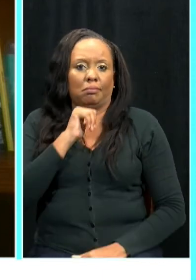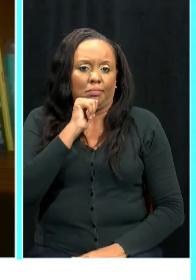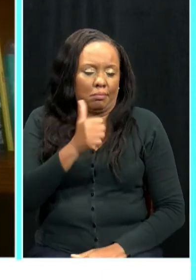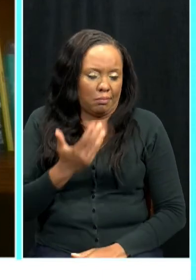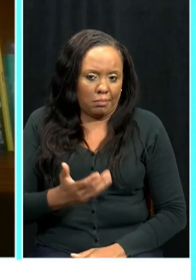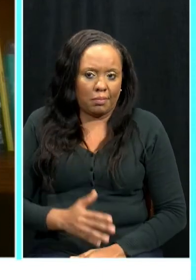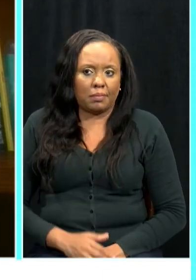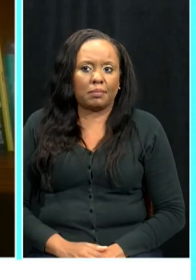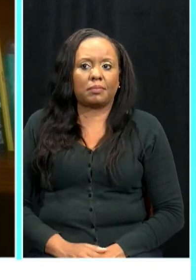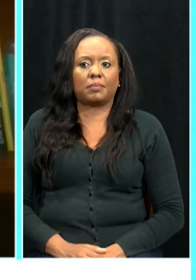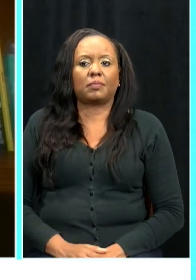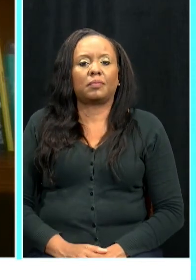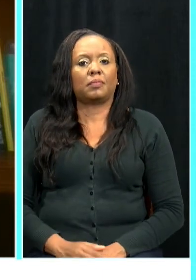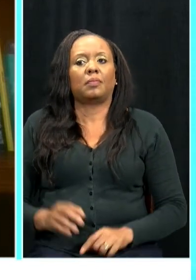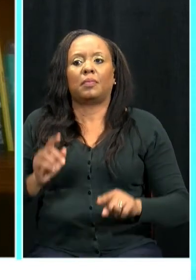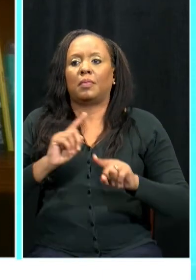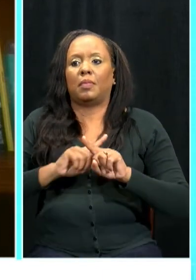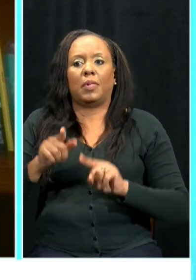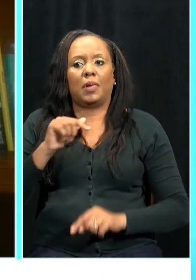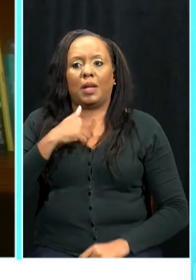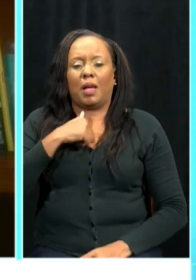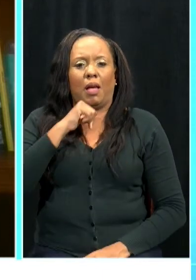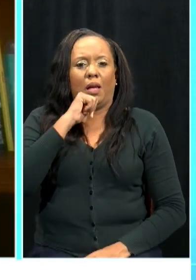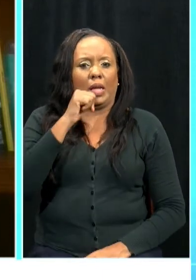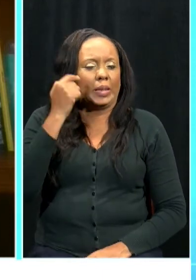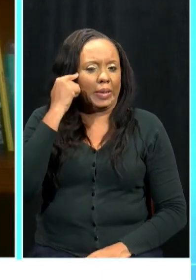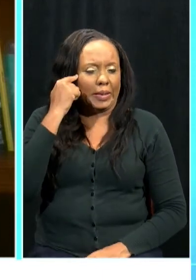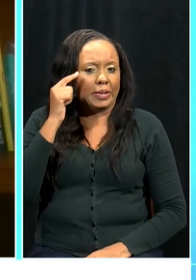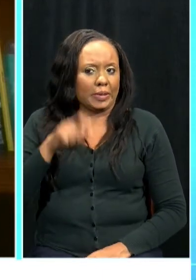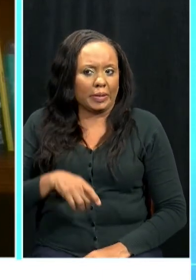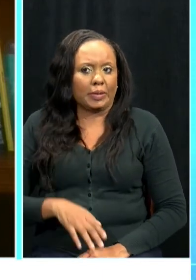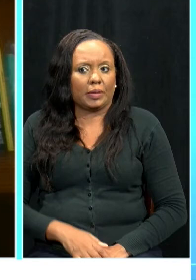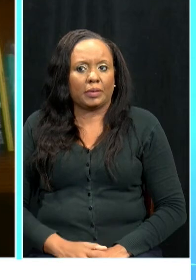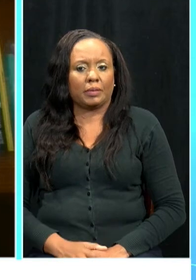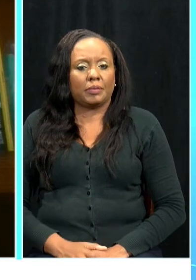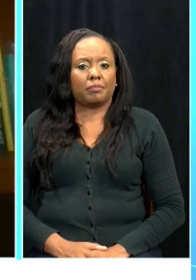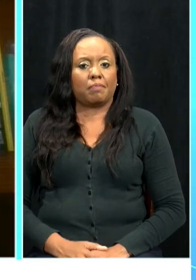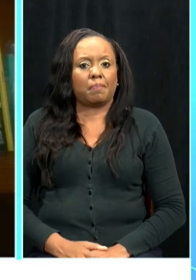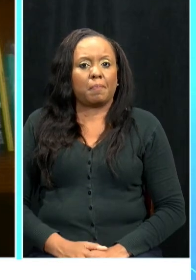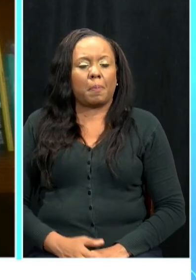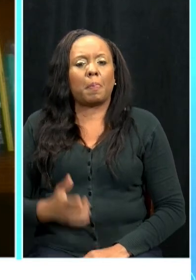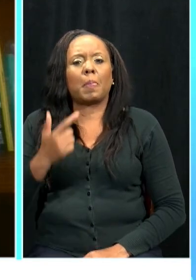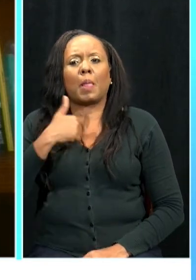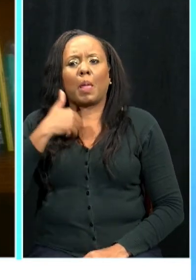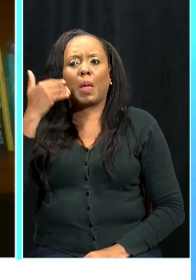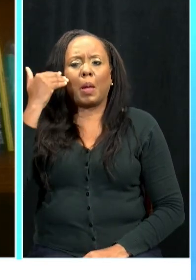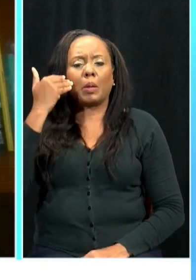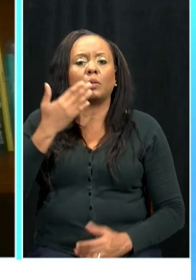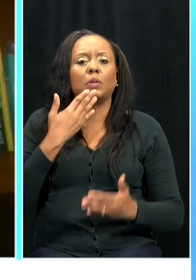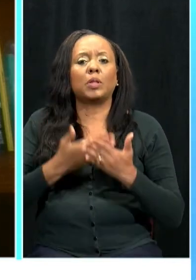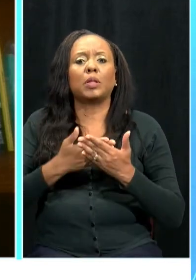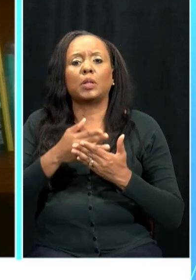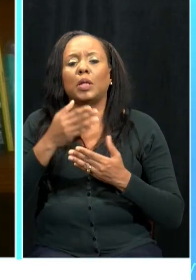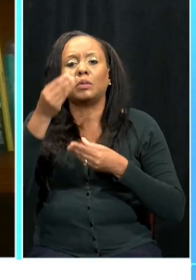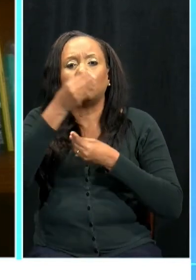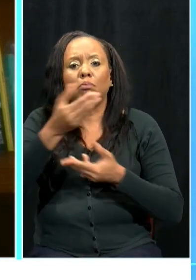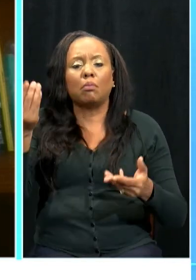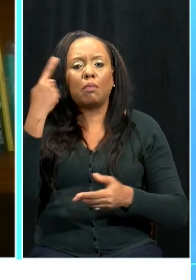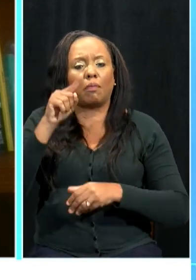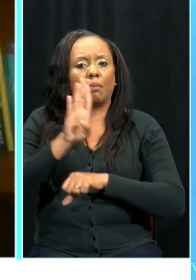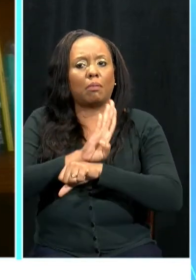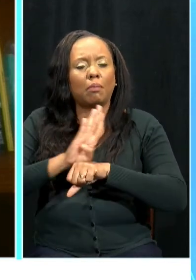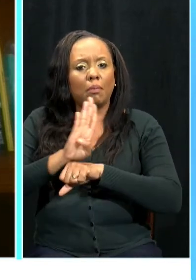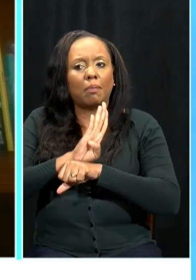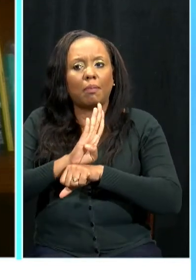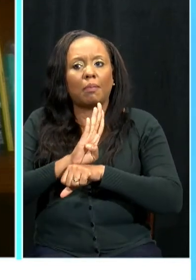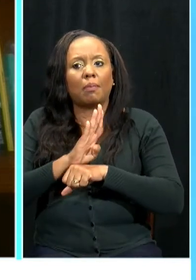COVID monitors was basically went overboard. But the good news about Barbados is that it's